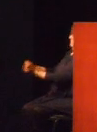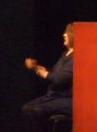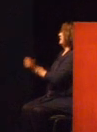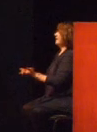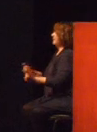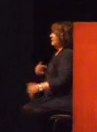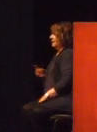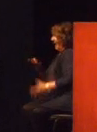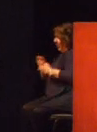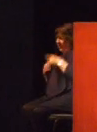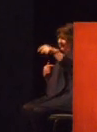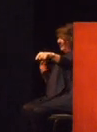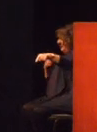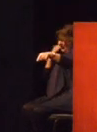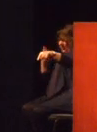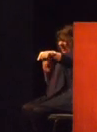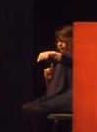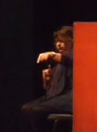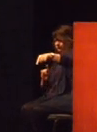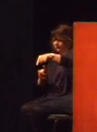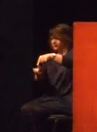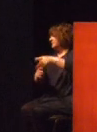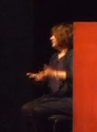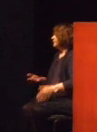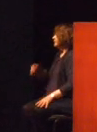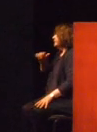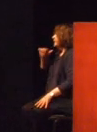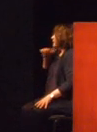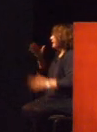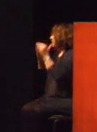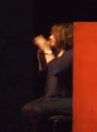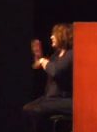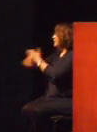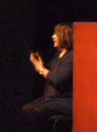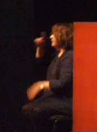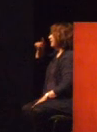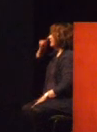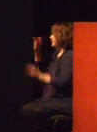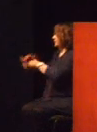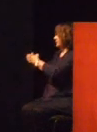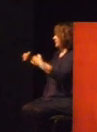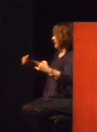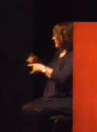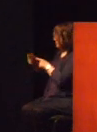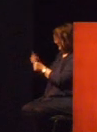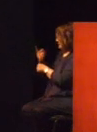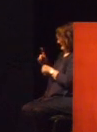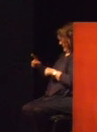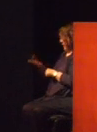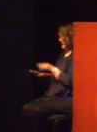know how to get there. My expectation is not that we're all going to get to some artificial finish line, but that each of us can take the next step in our